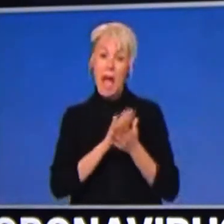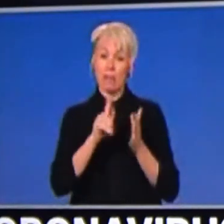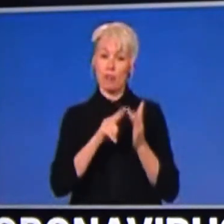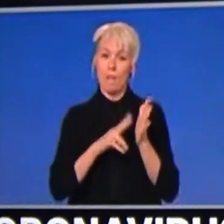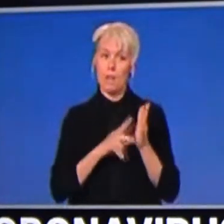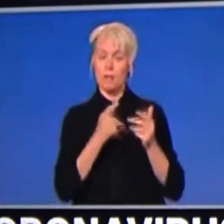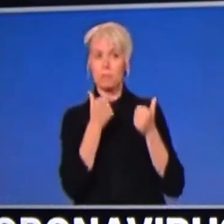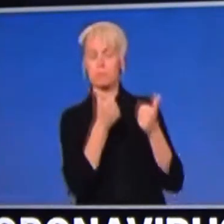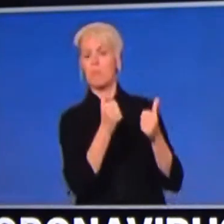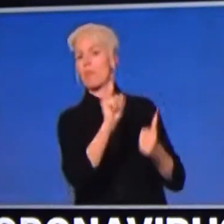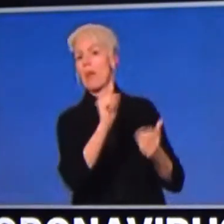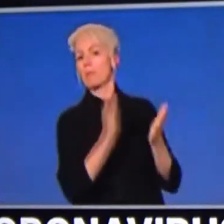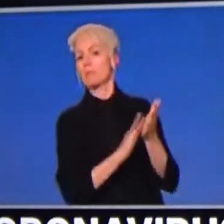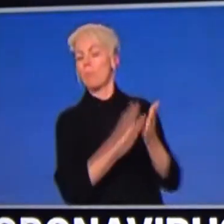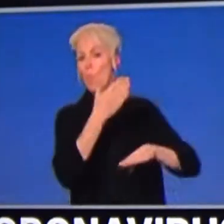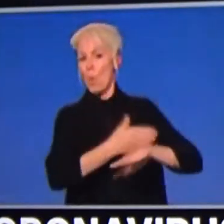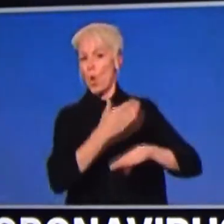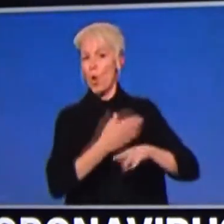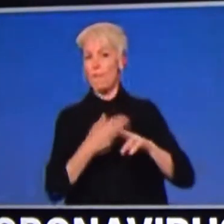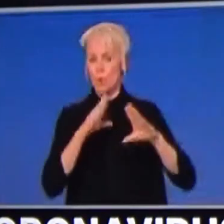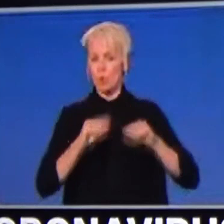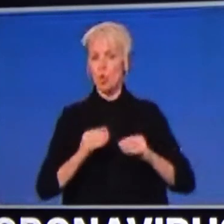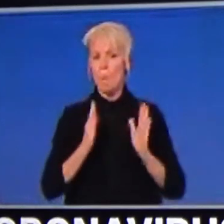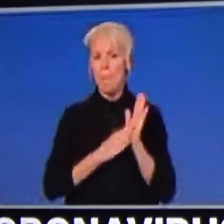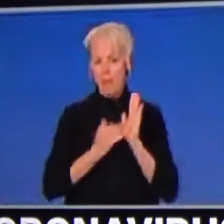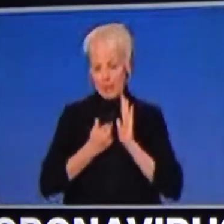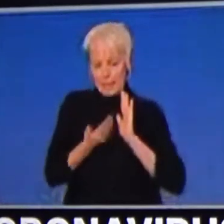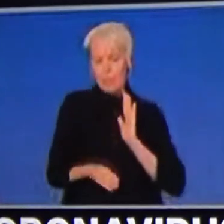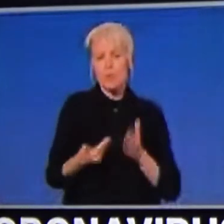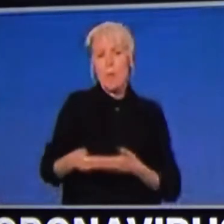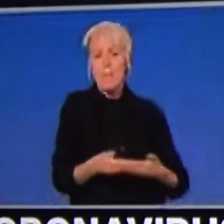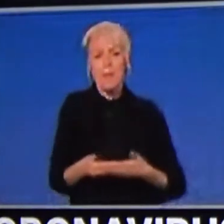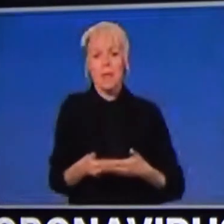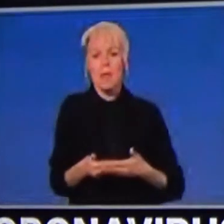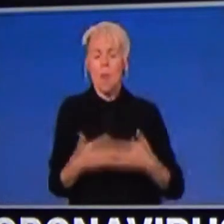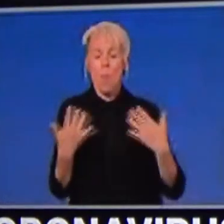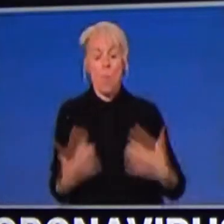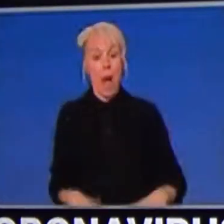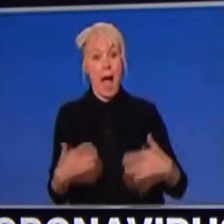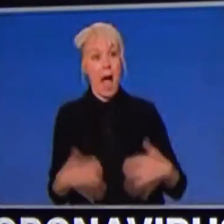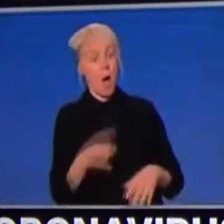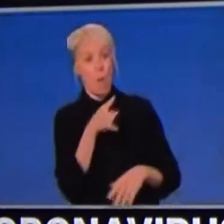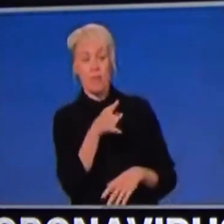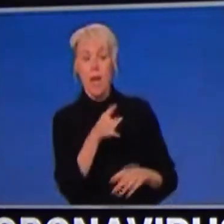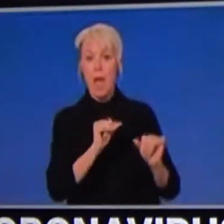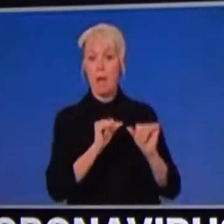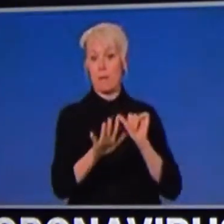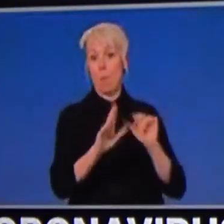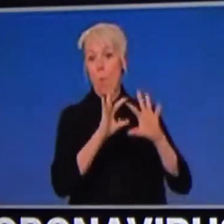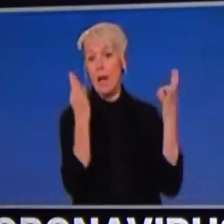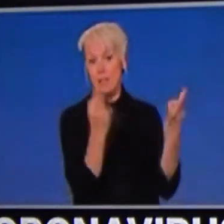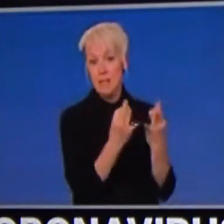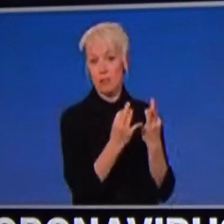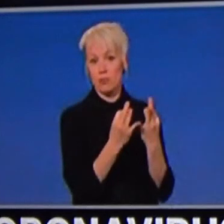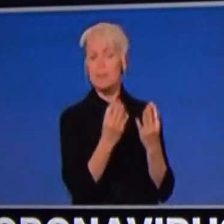and hepatitis, and preventing and treating diabetes and hypertension. So look, I know they've had their criticism, and frankly I think it's been